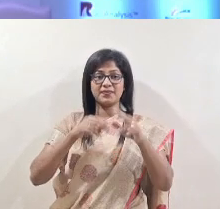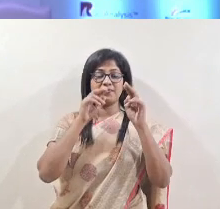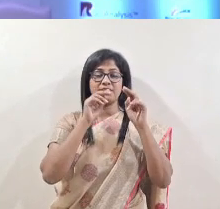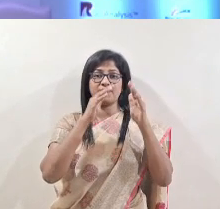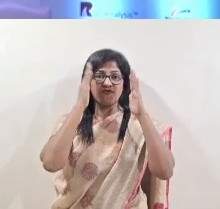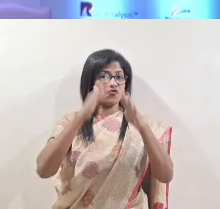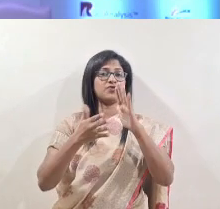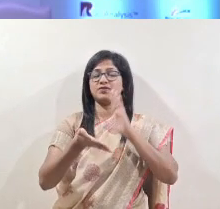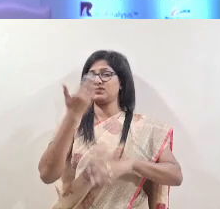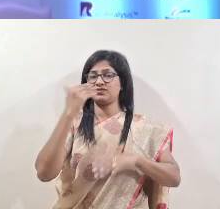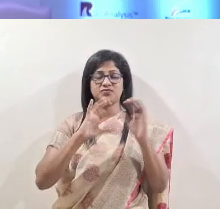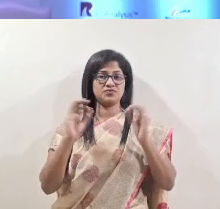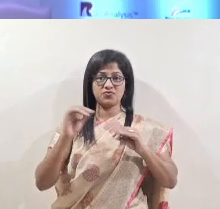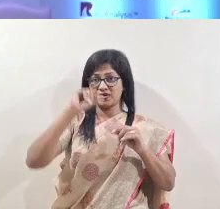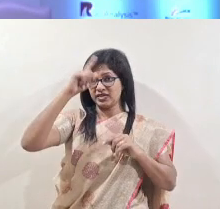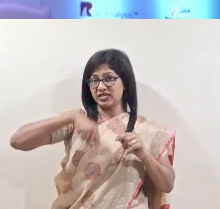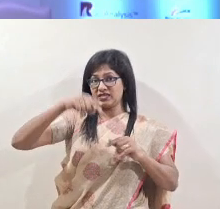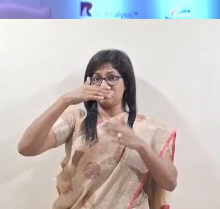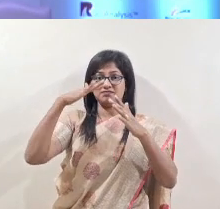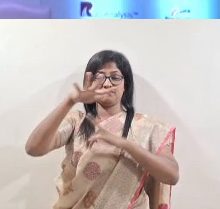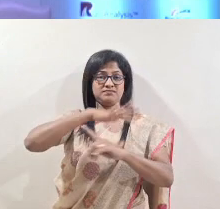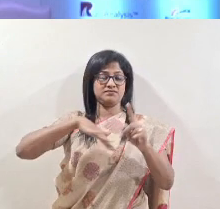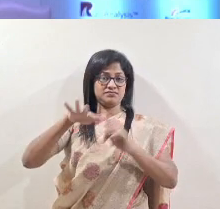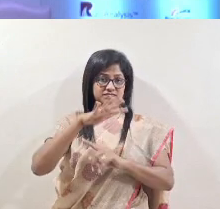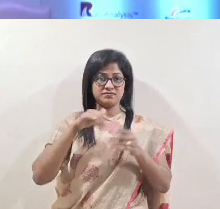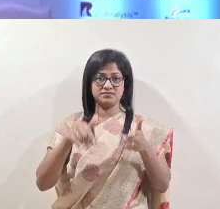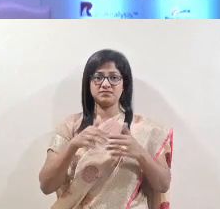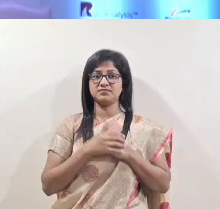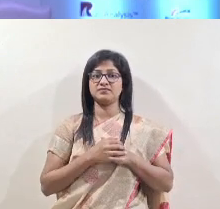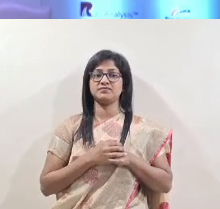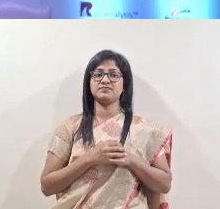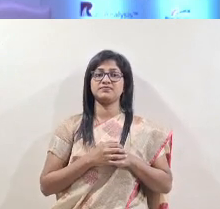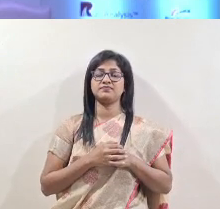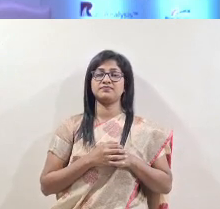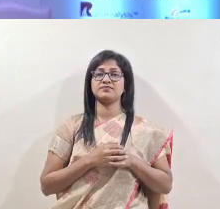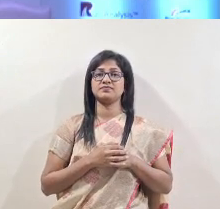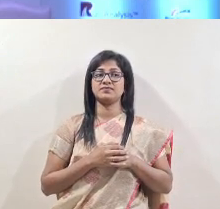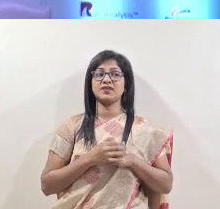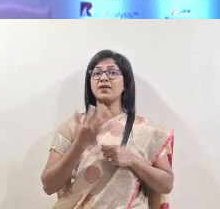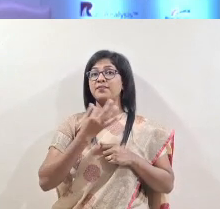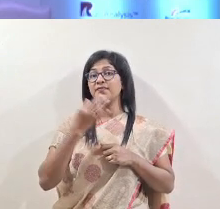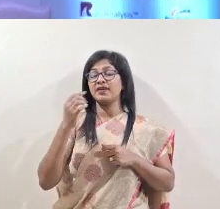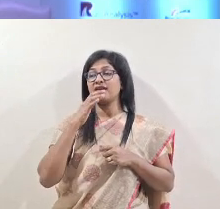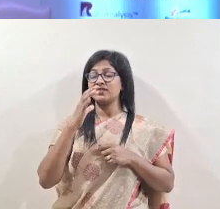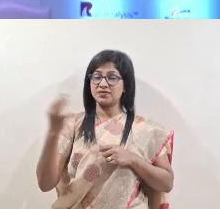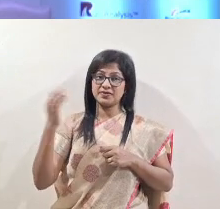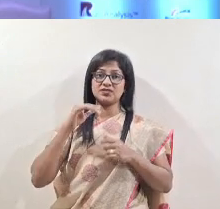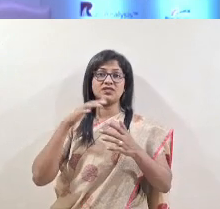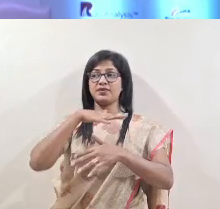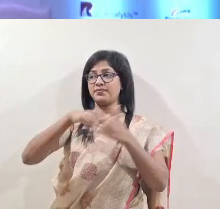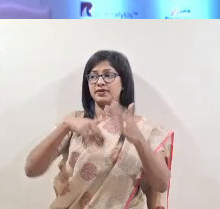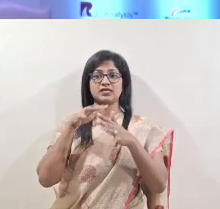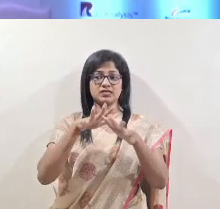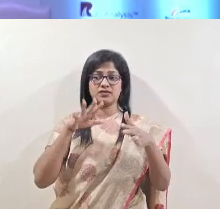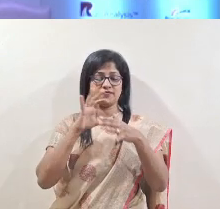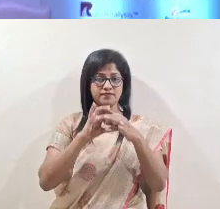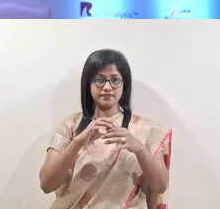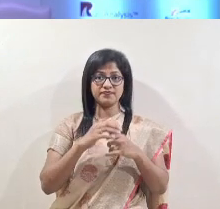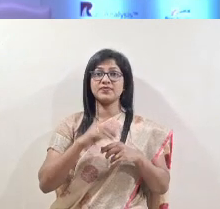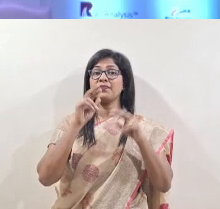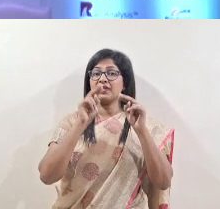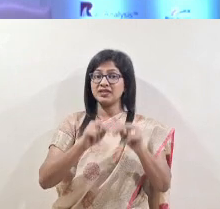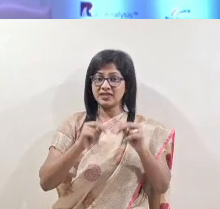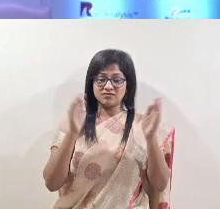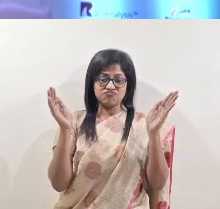scenario, like especially for like mixed traffic. And then there is need of micro